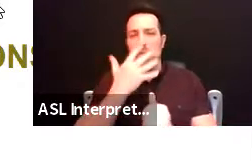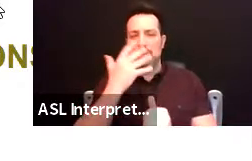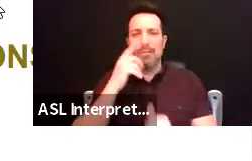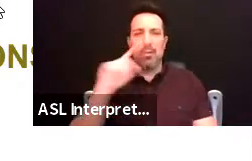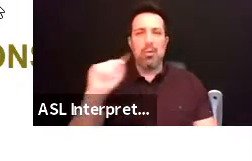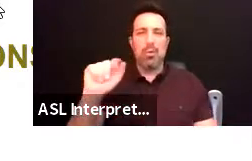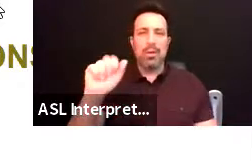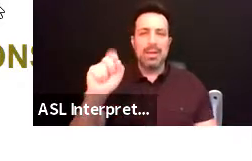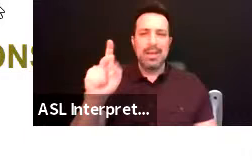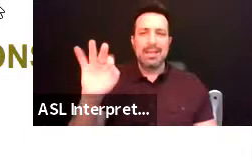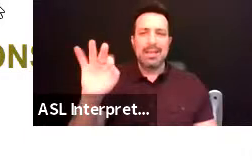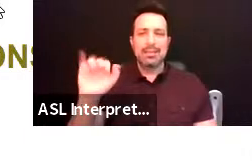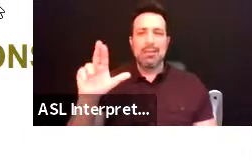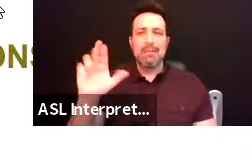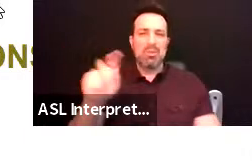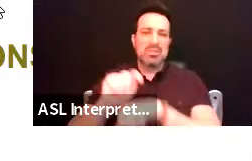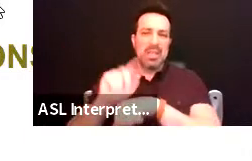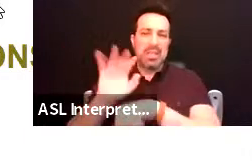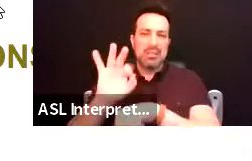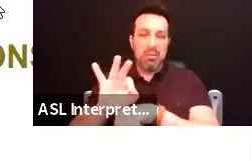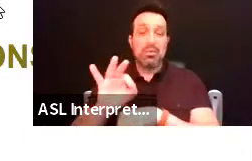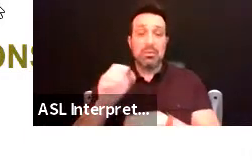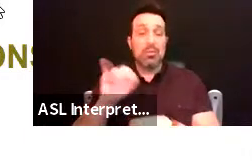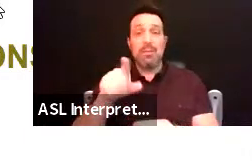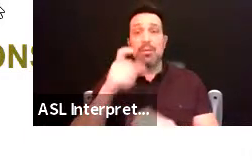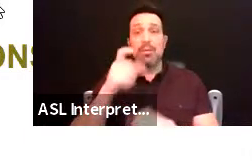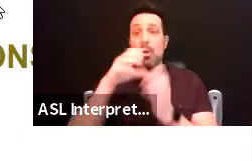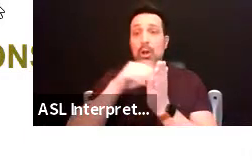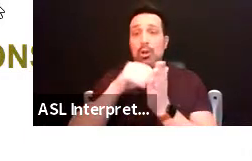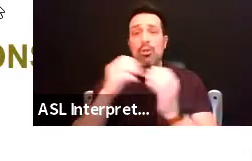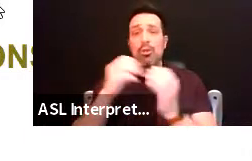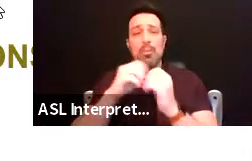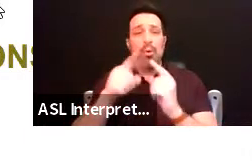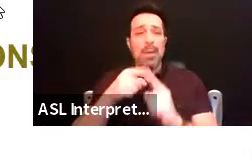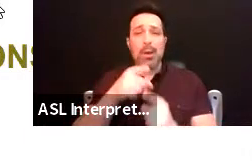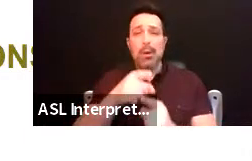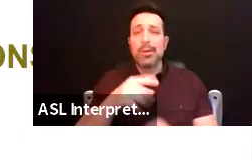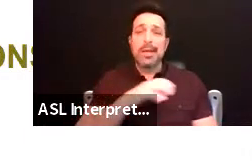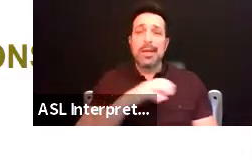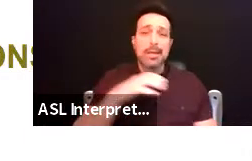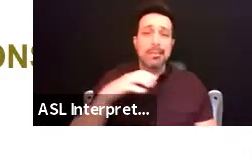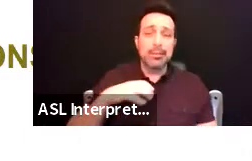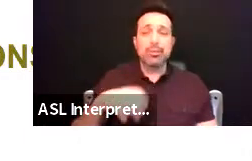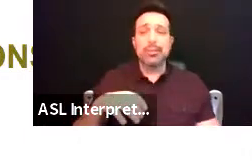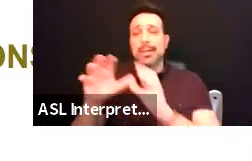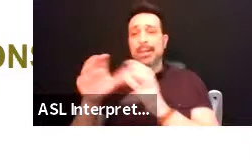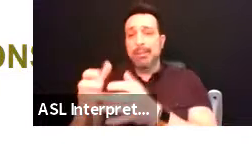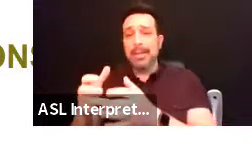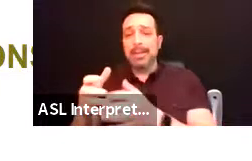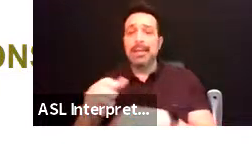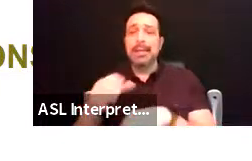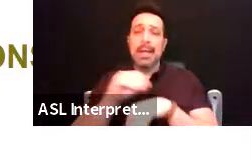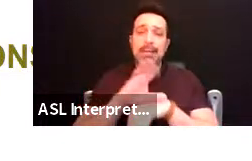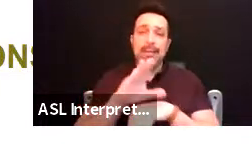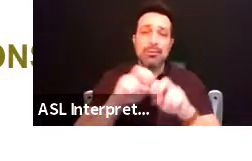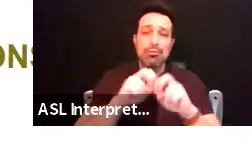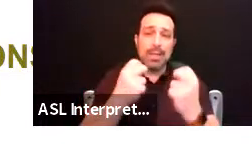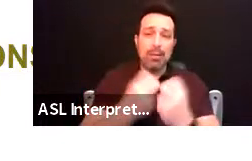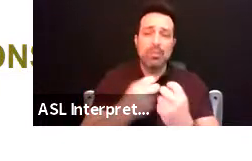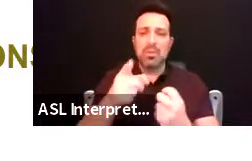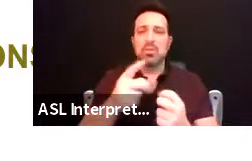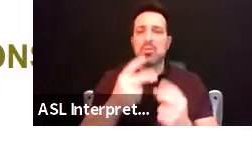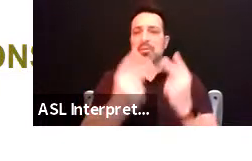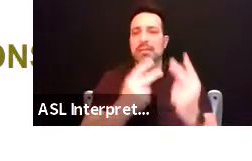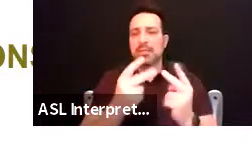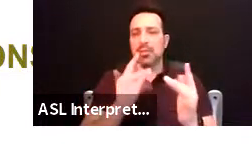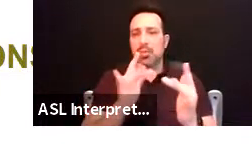want to encourage you, if you want to learn more about any of these commissions, committees, advisory councils, to visit our